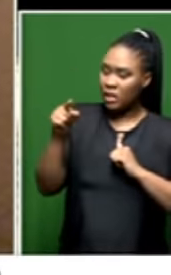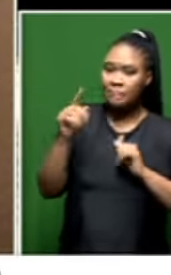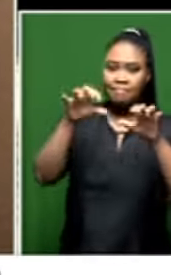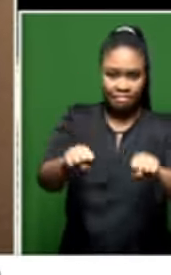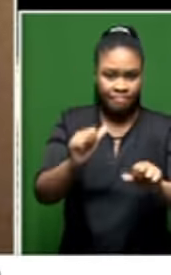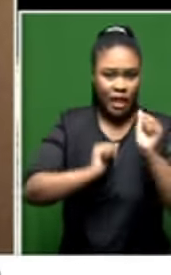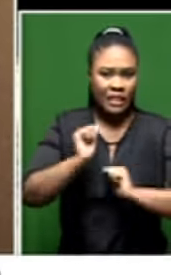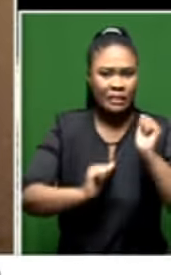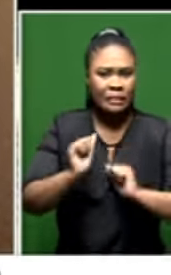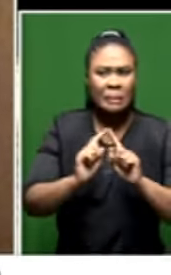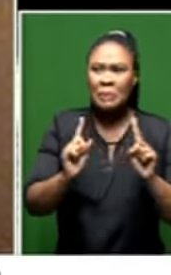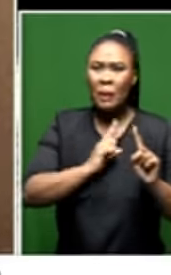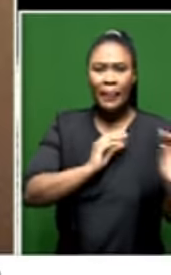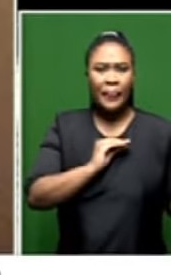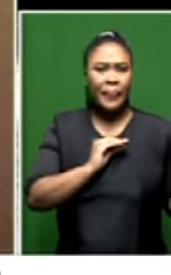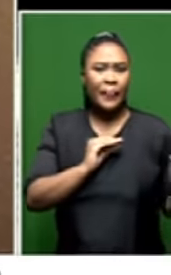Why the delay? What happened?